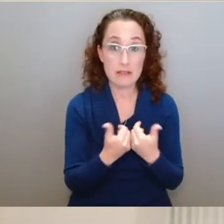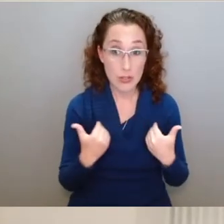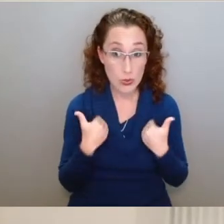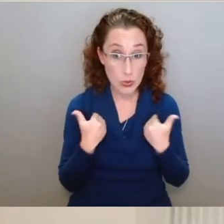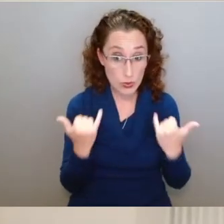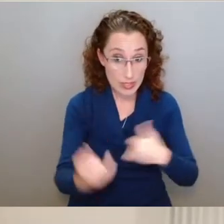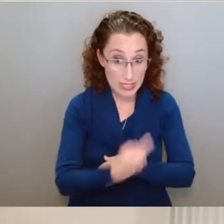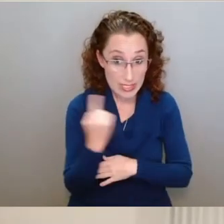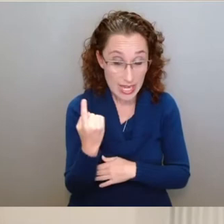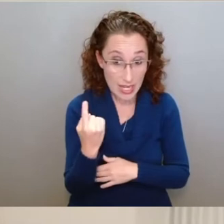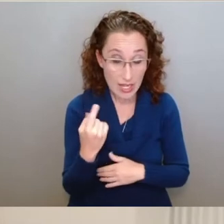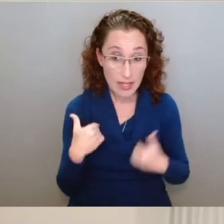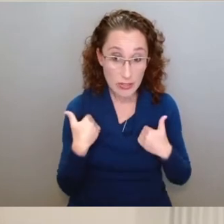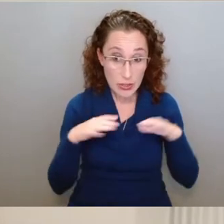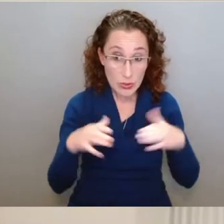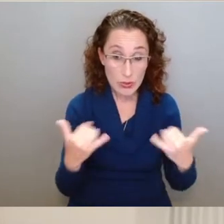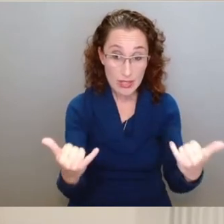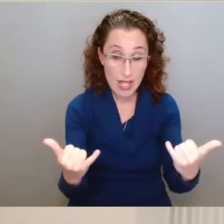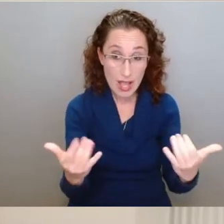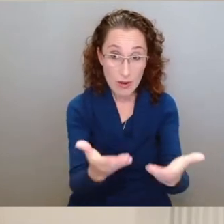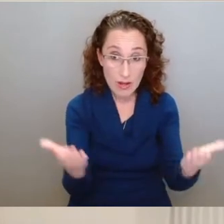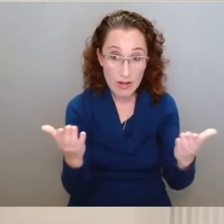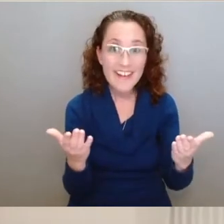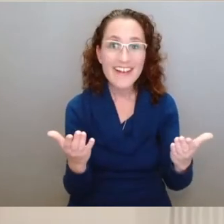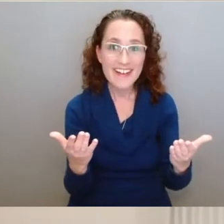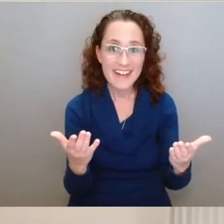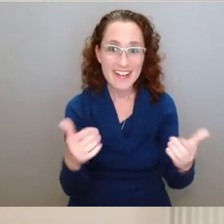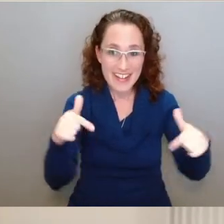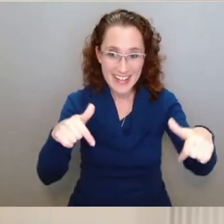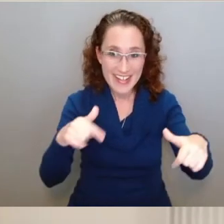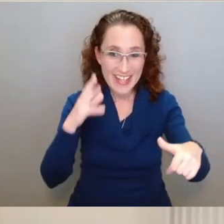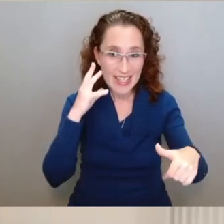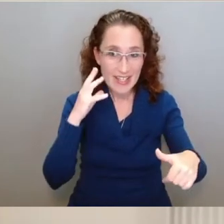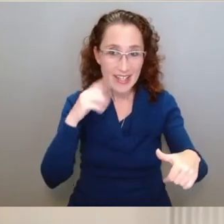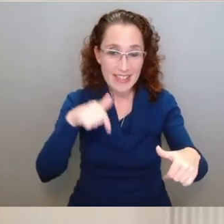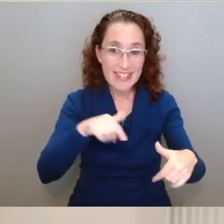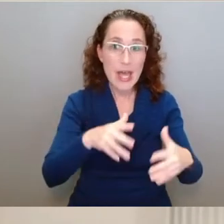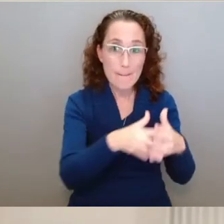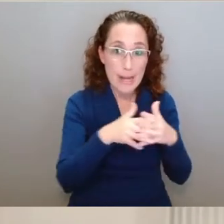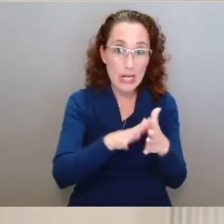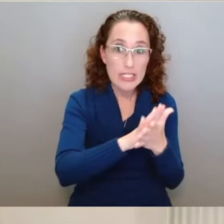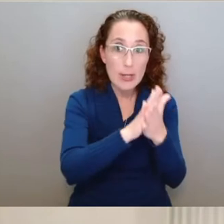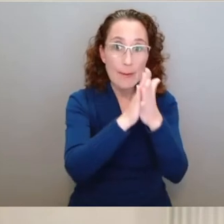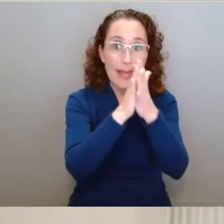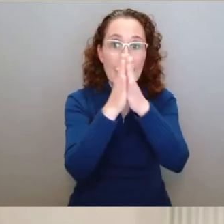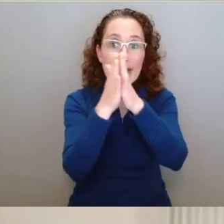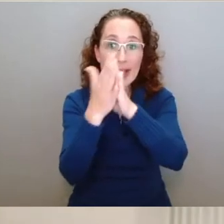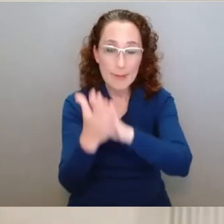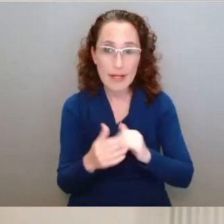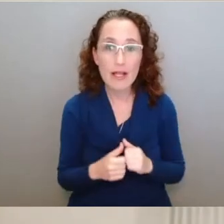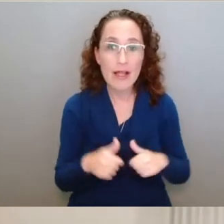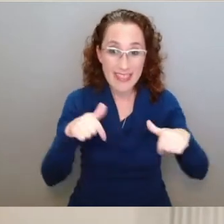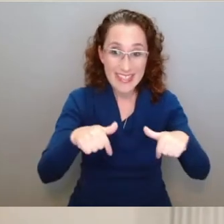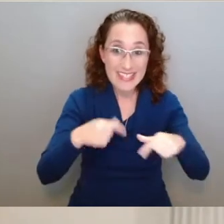particularly those who are already in the America that is becoming, who are already living in a